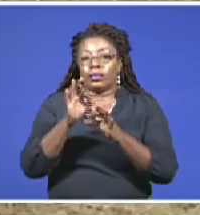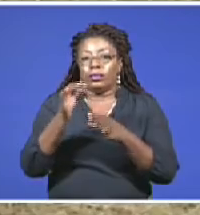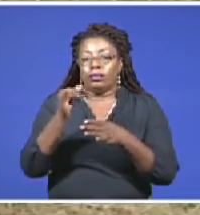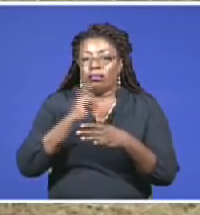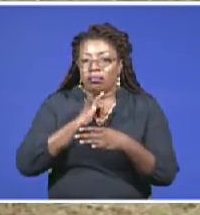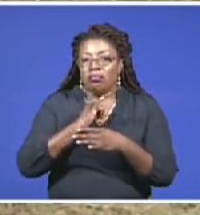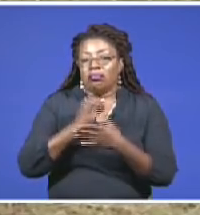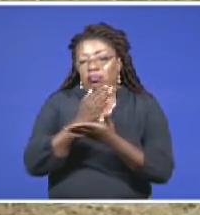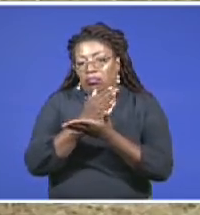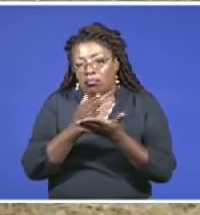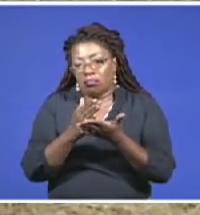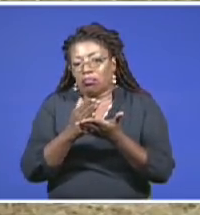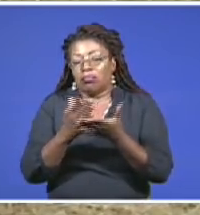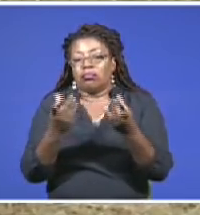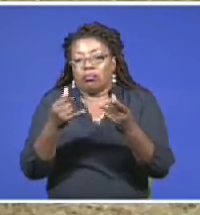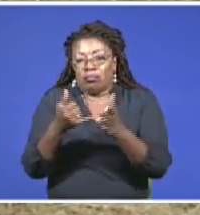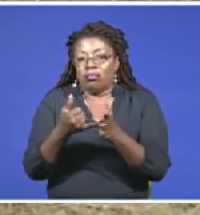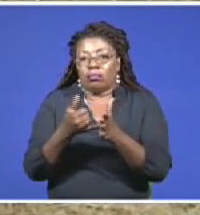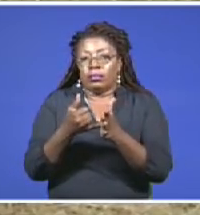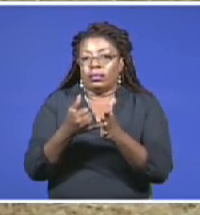part in it